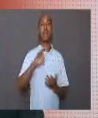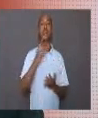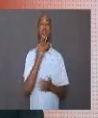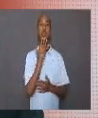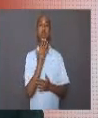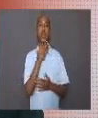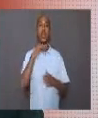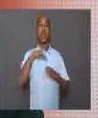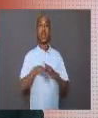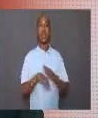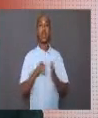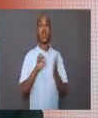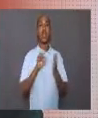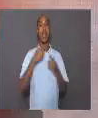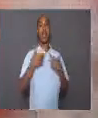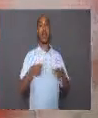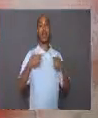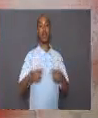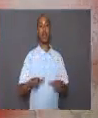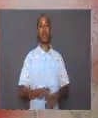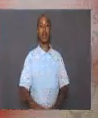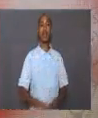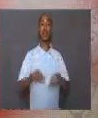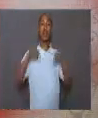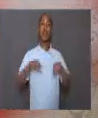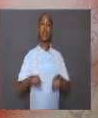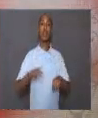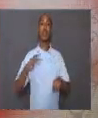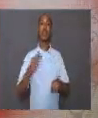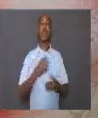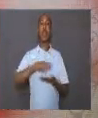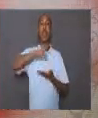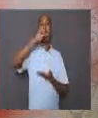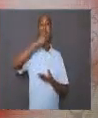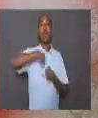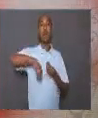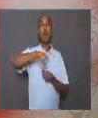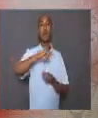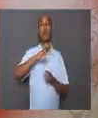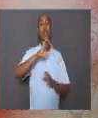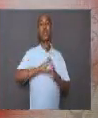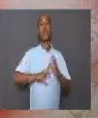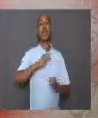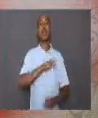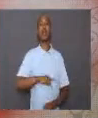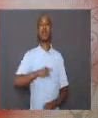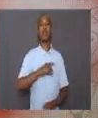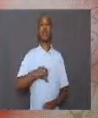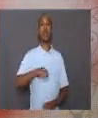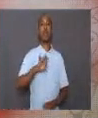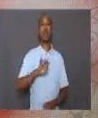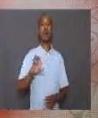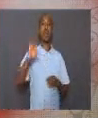sugar in a laboratory. Today, we will learn about the chemical properties